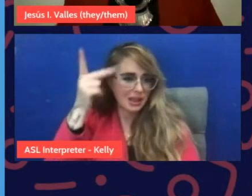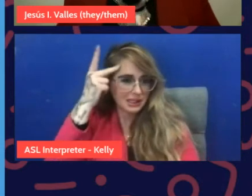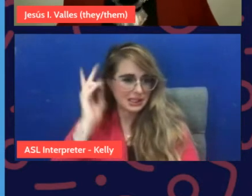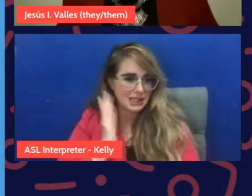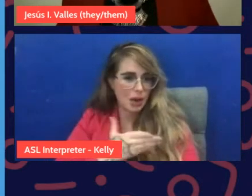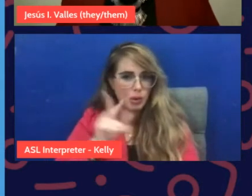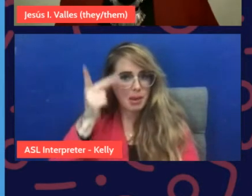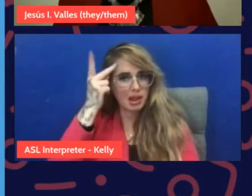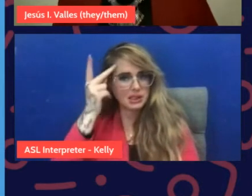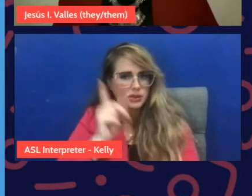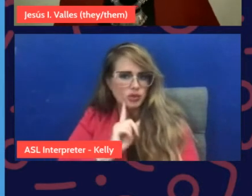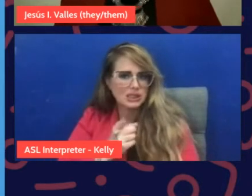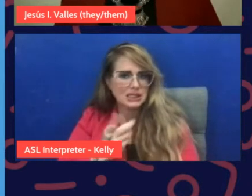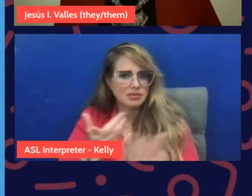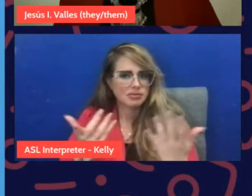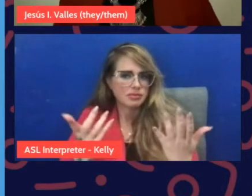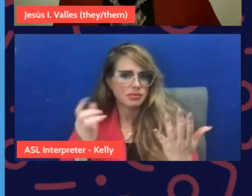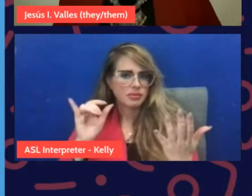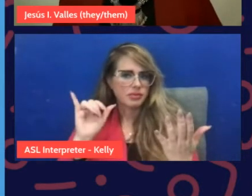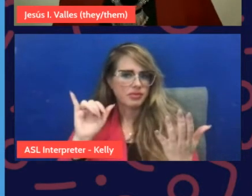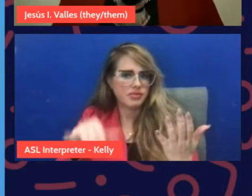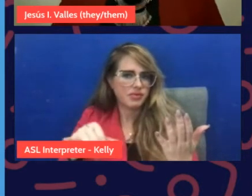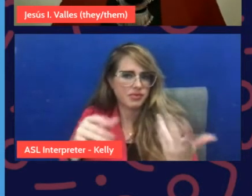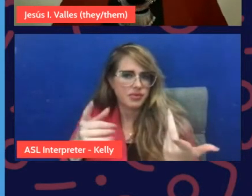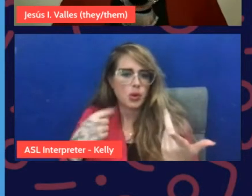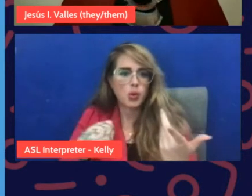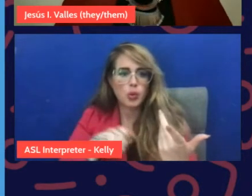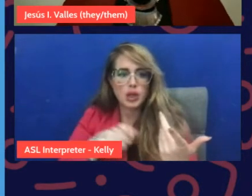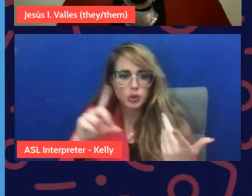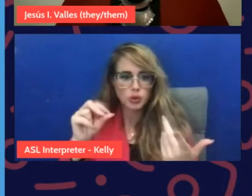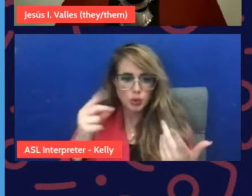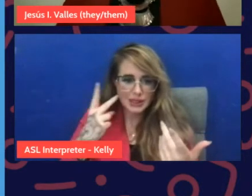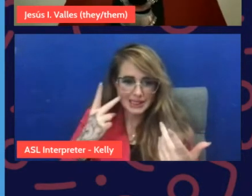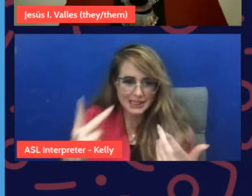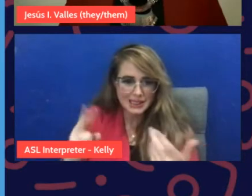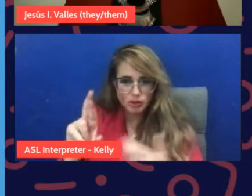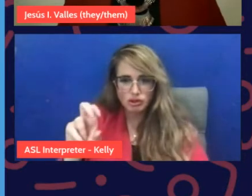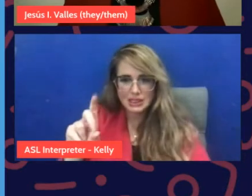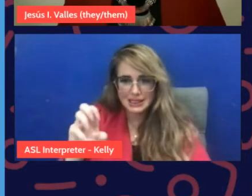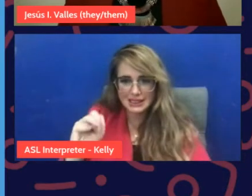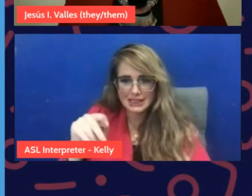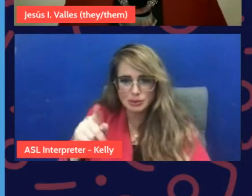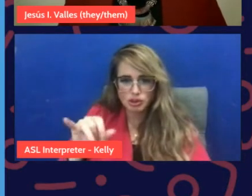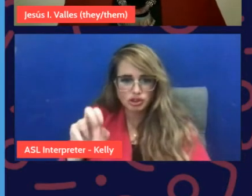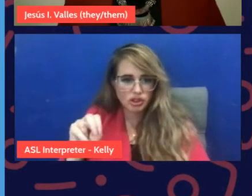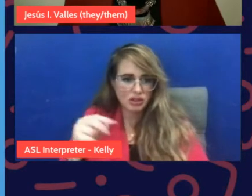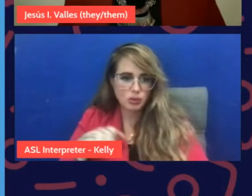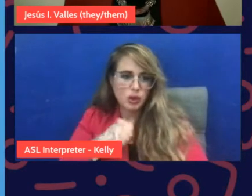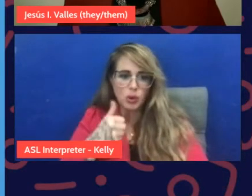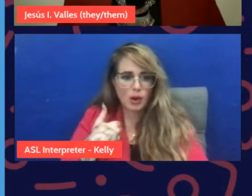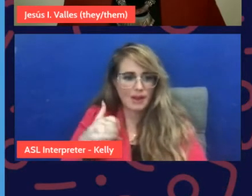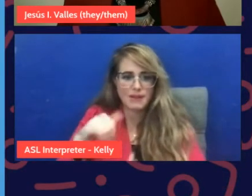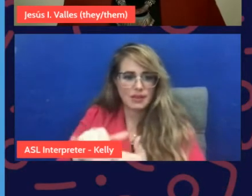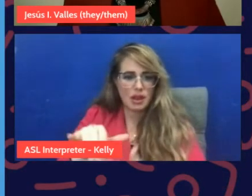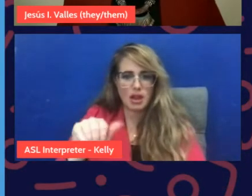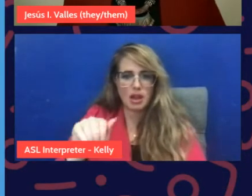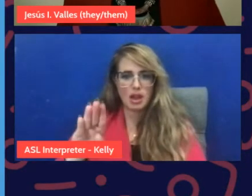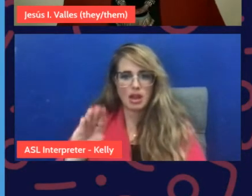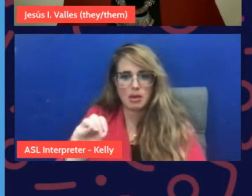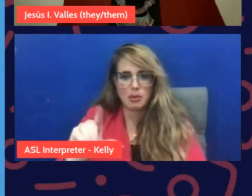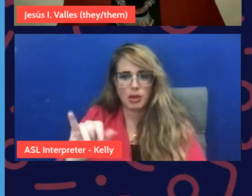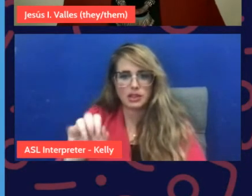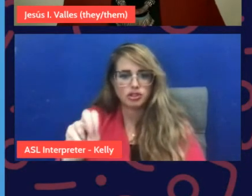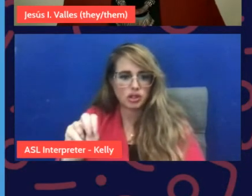know, are ones in which we do see redemption. We would not have the abolition movement without